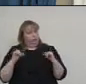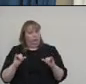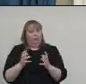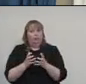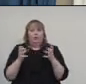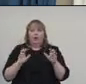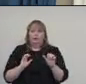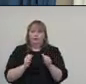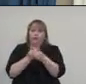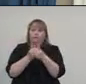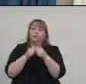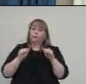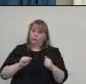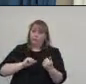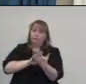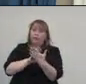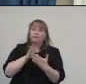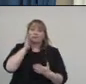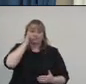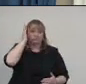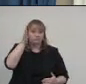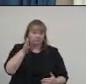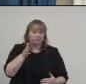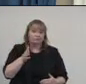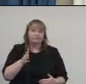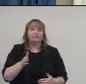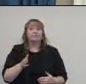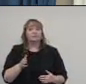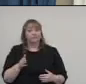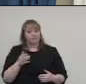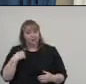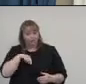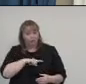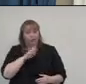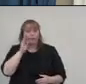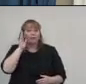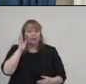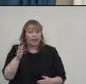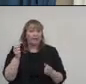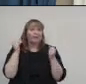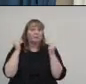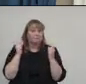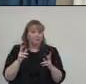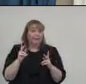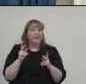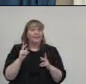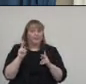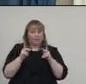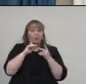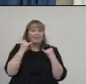well as the phasing in of our business structure again, our economy.